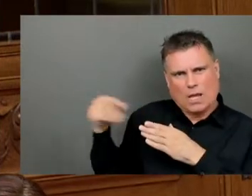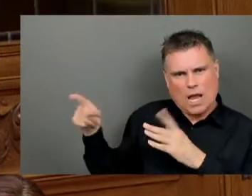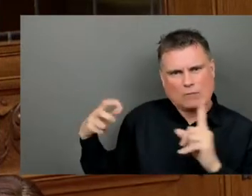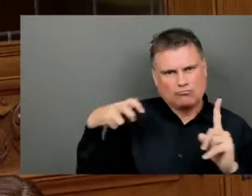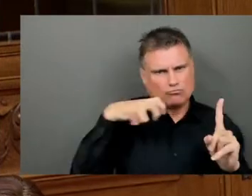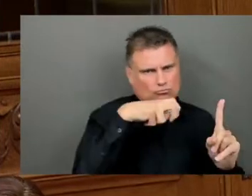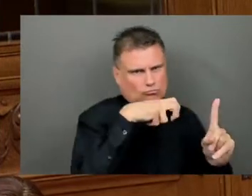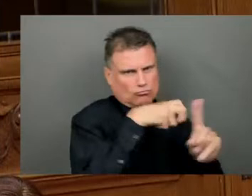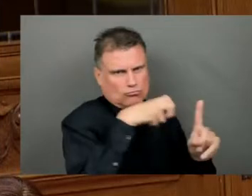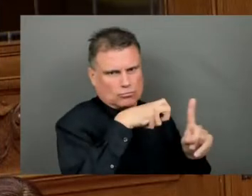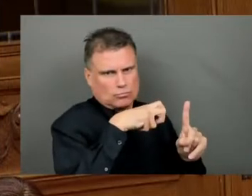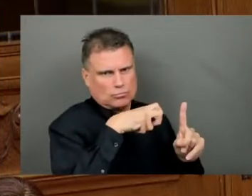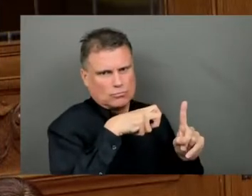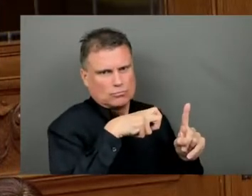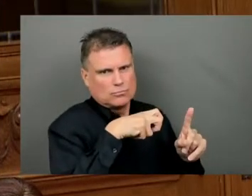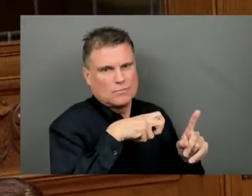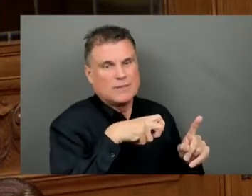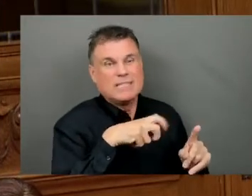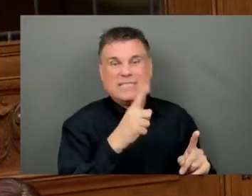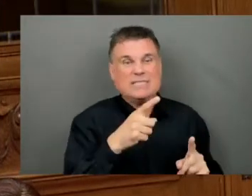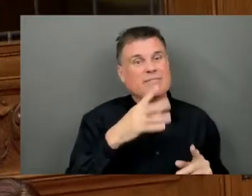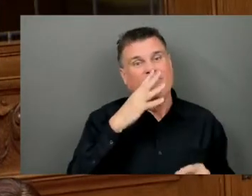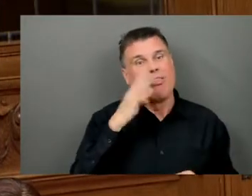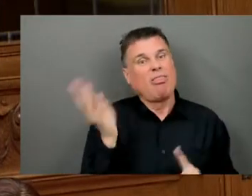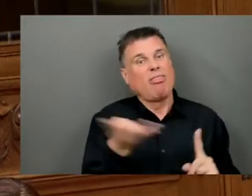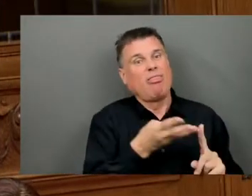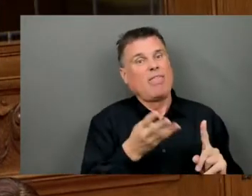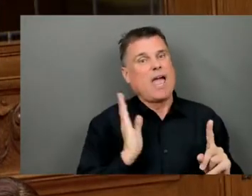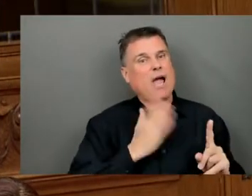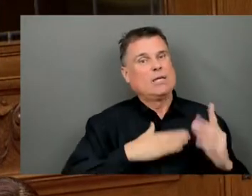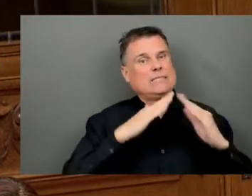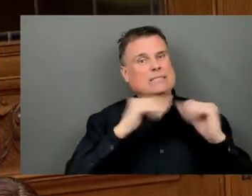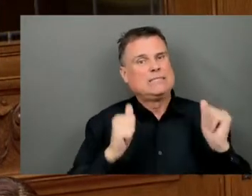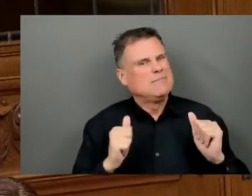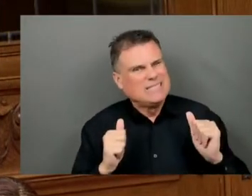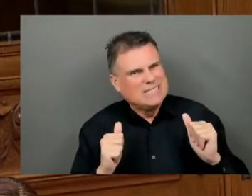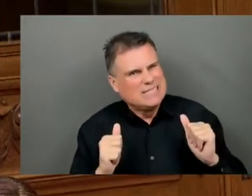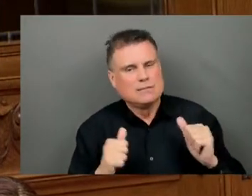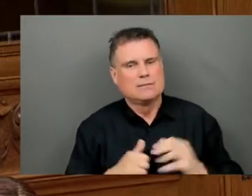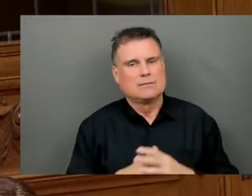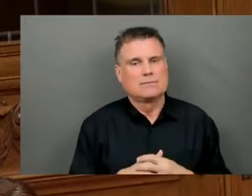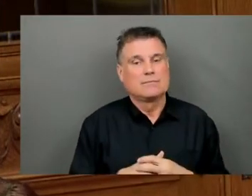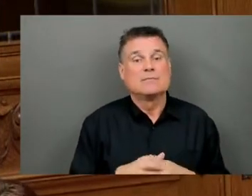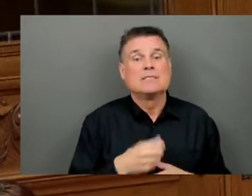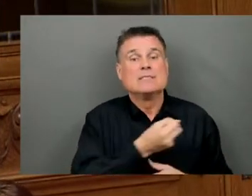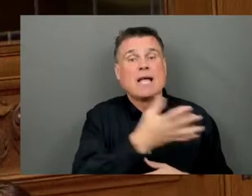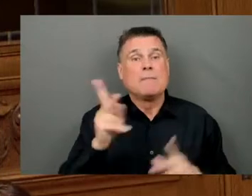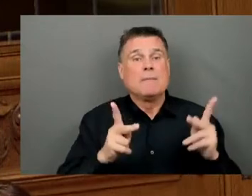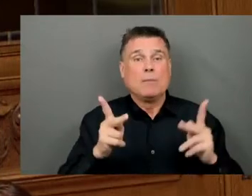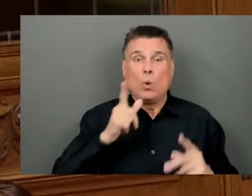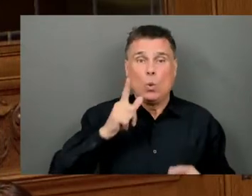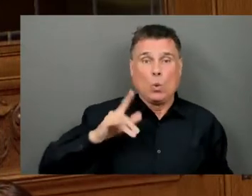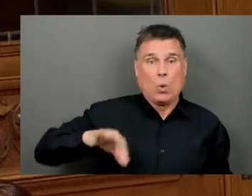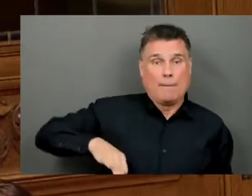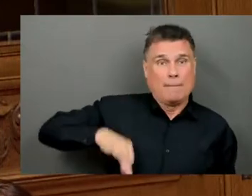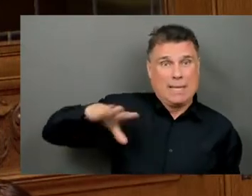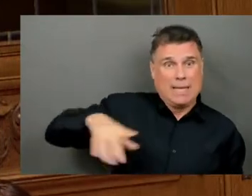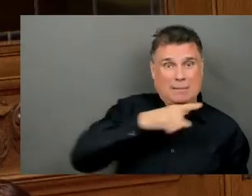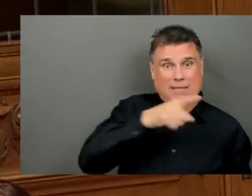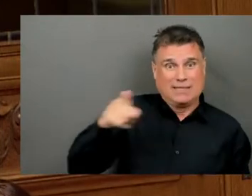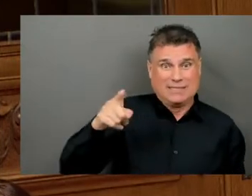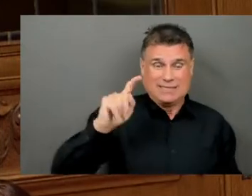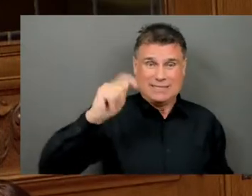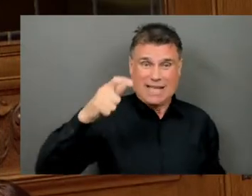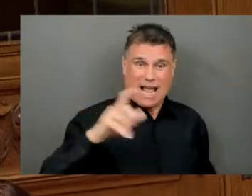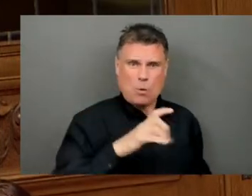So it becomes very partisan. The taxpayers want to know that their money is being spent appropriately. It's as simple as that. There should be nothing